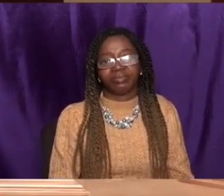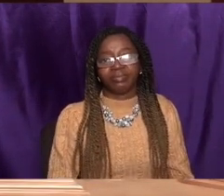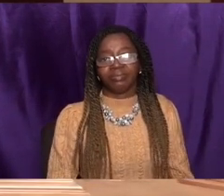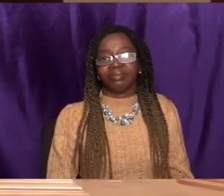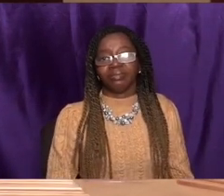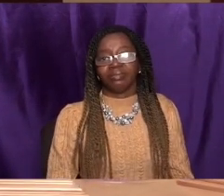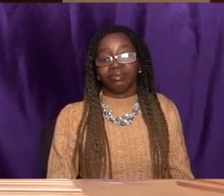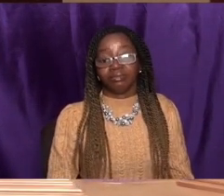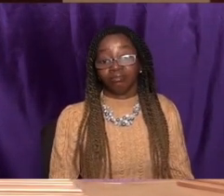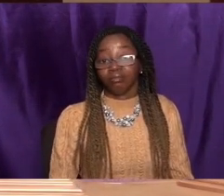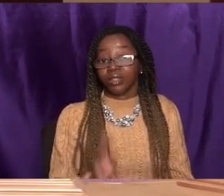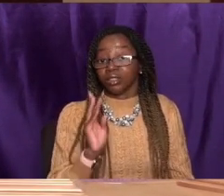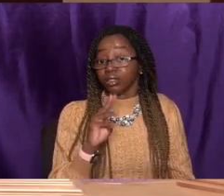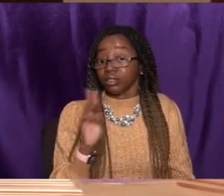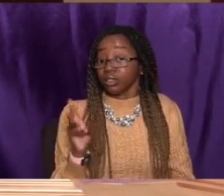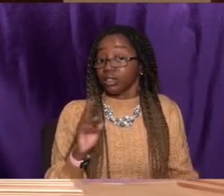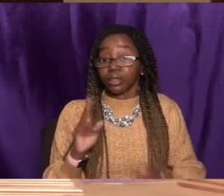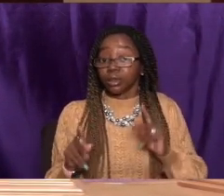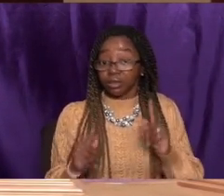Them 66,